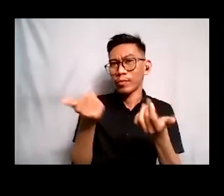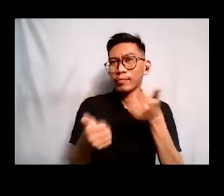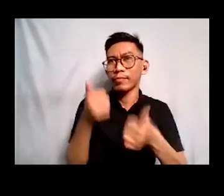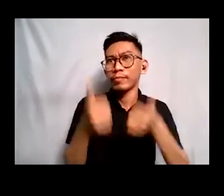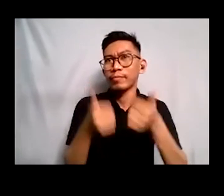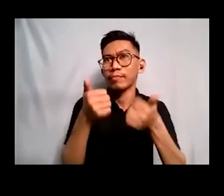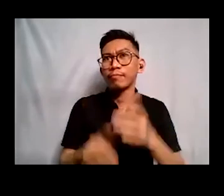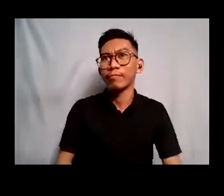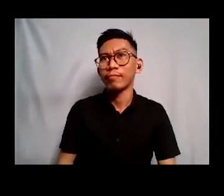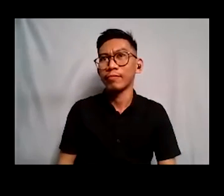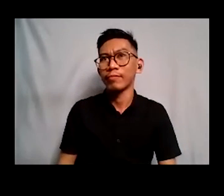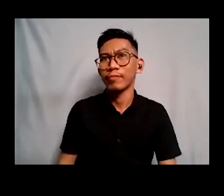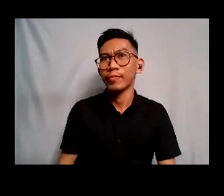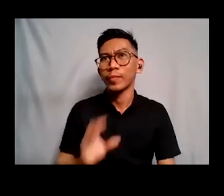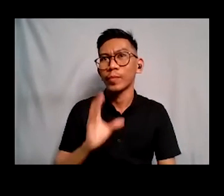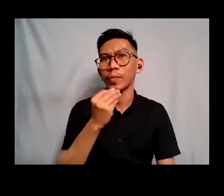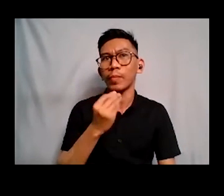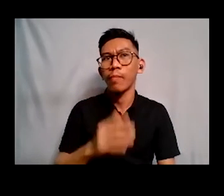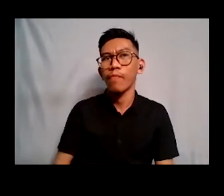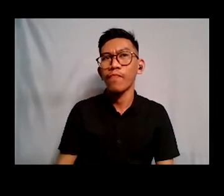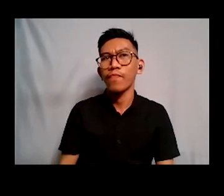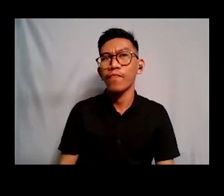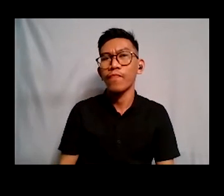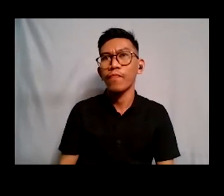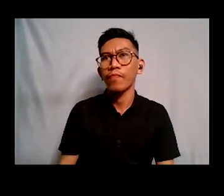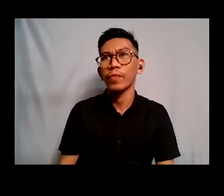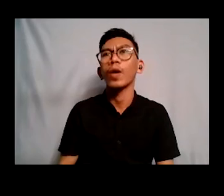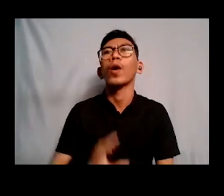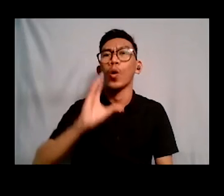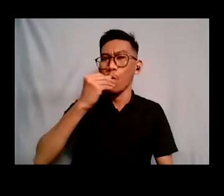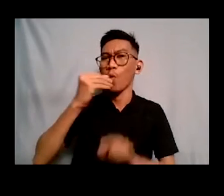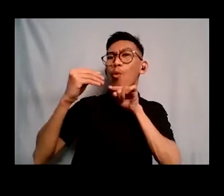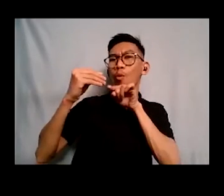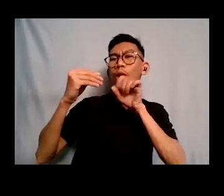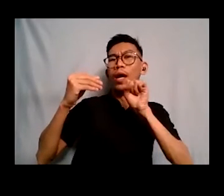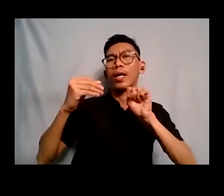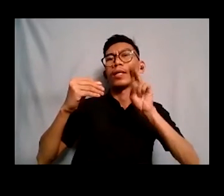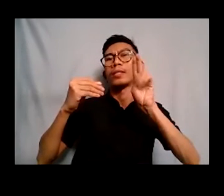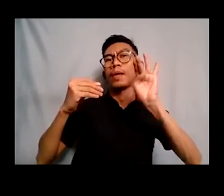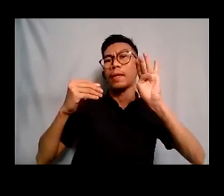So who? Who is the subject, right? Who?